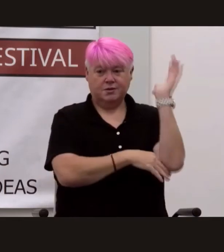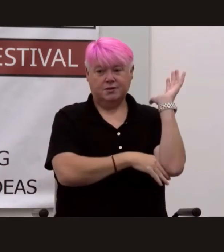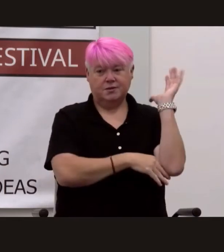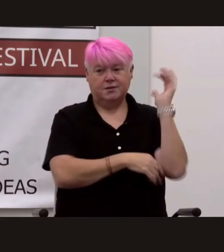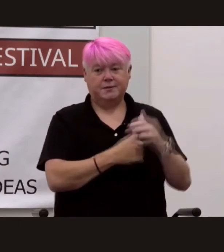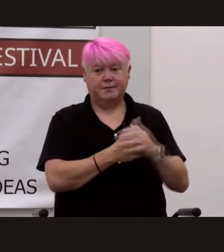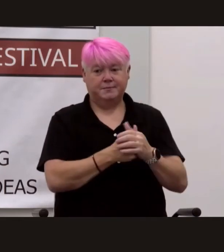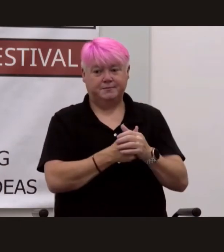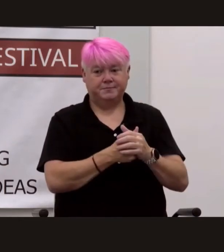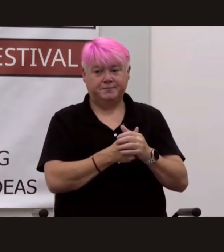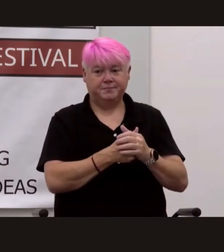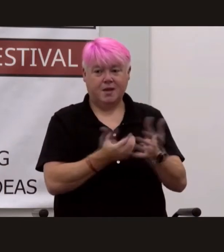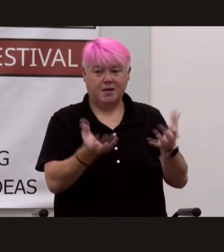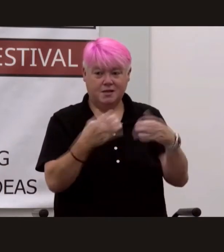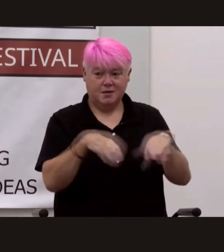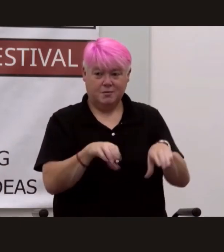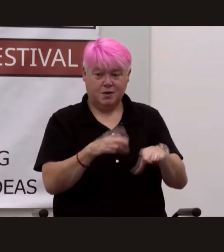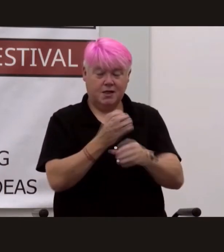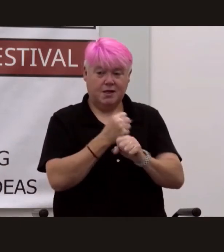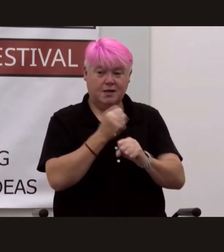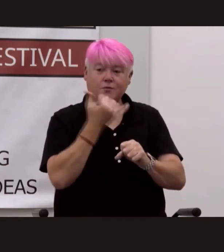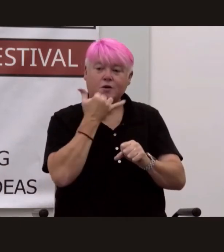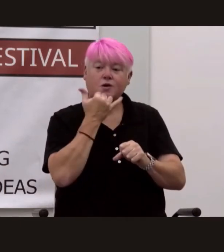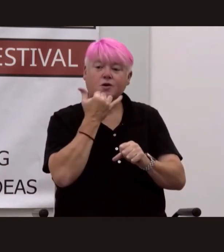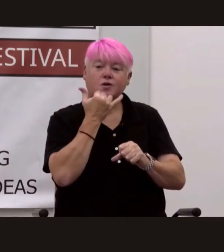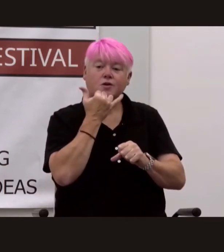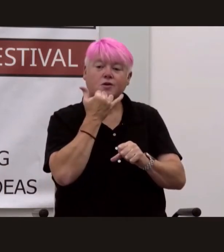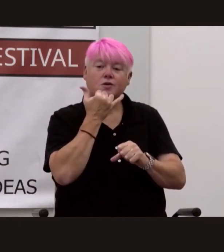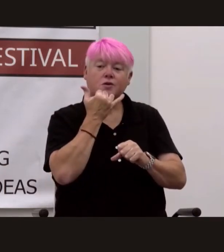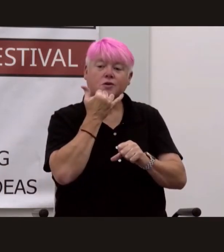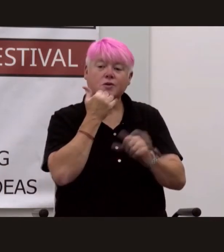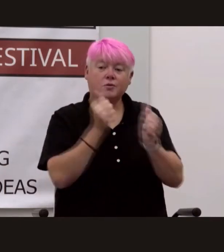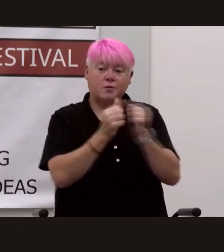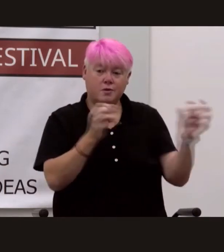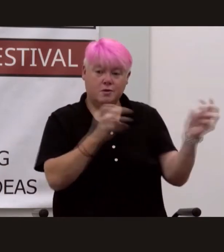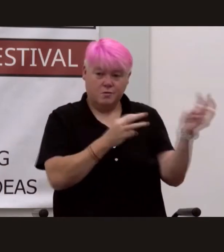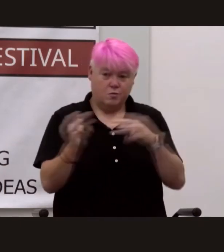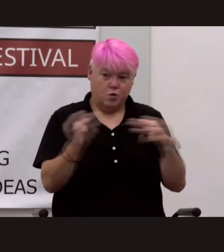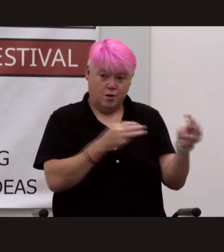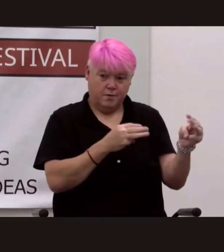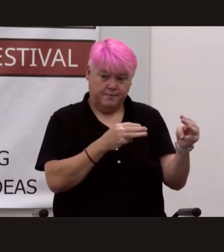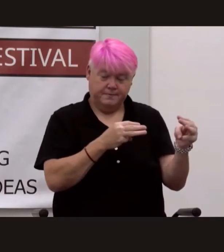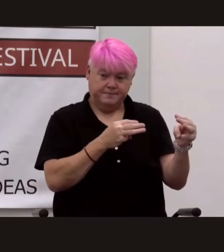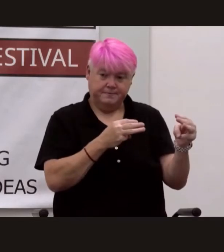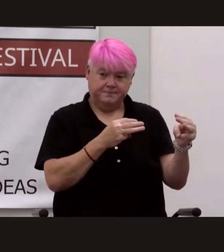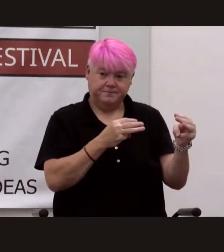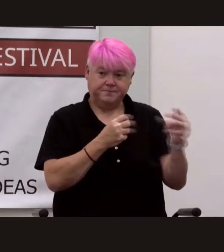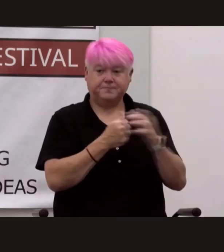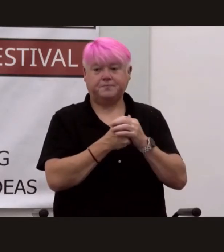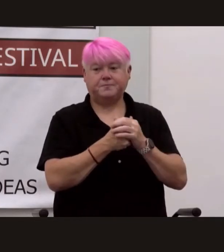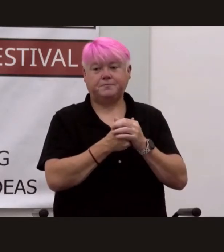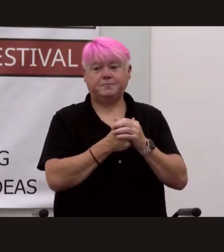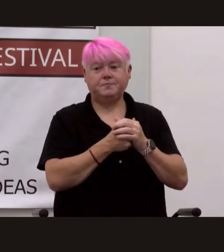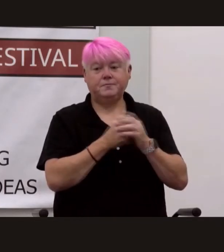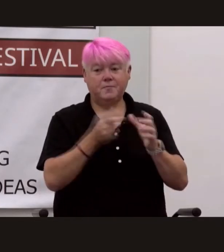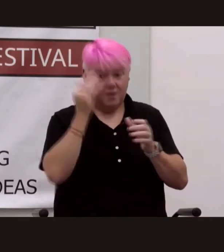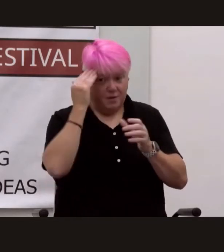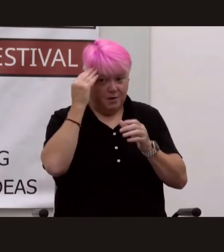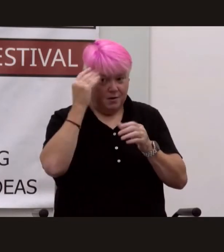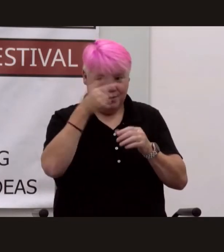I didn't want to get anything wrong in terms of the war. And as you know, because you're